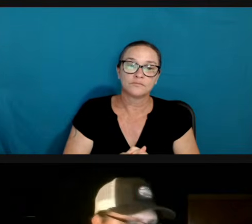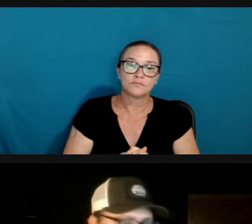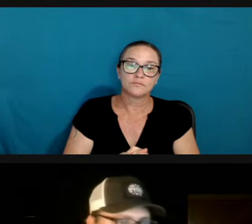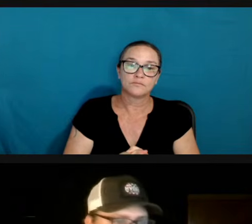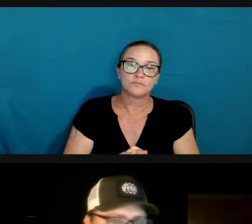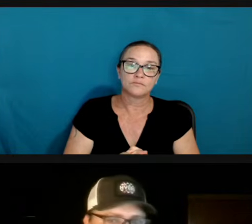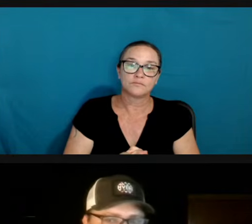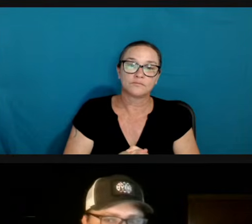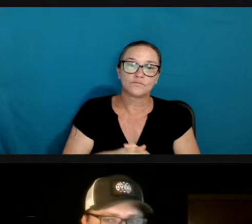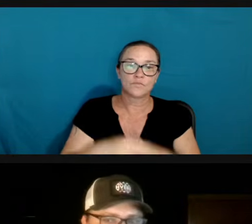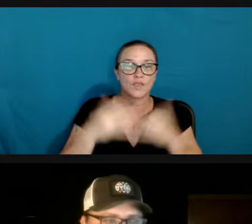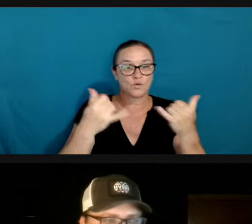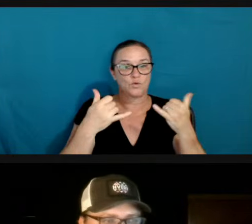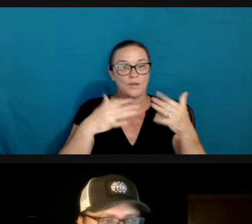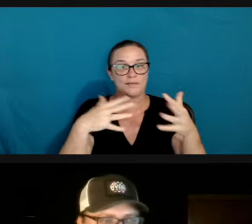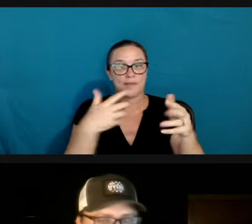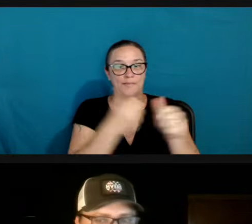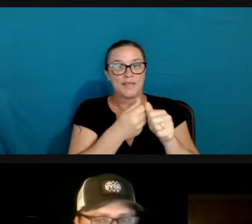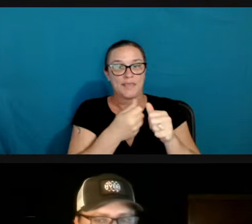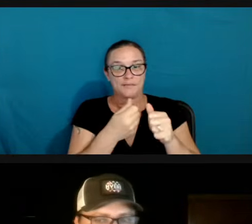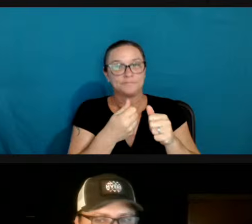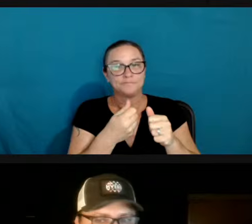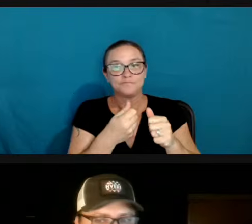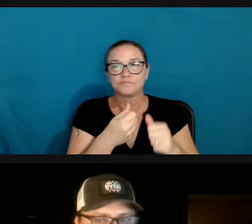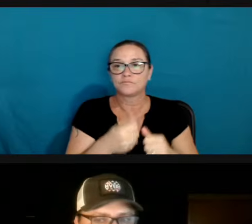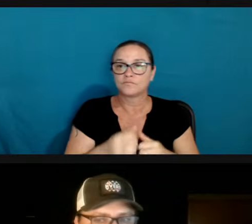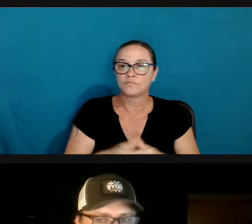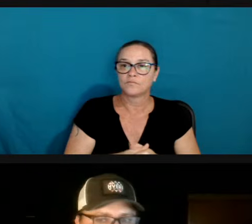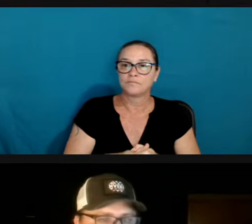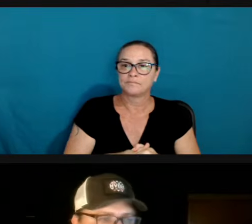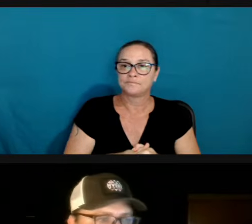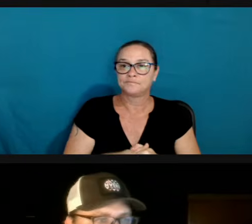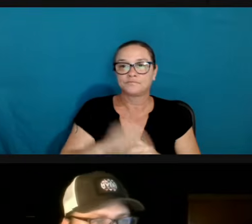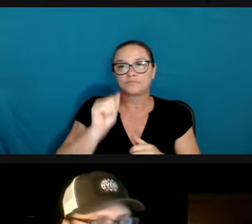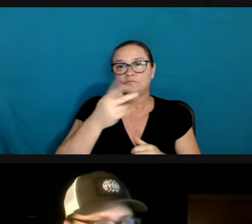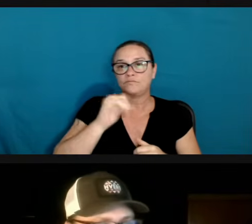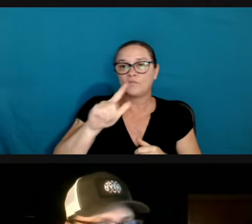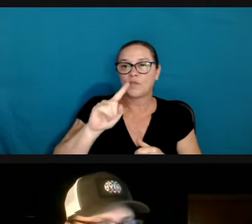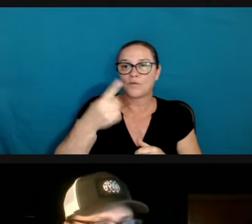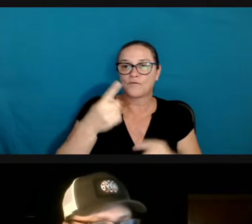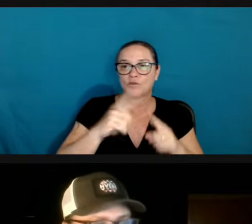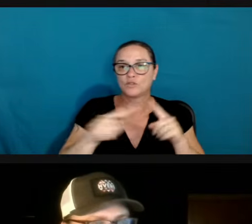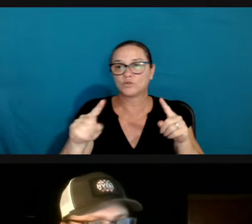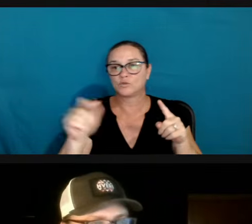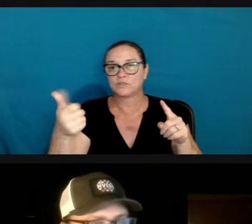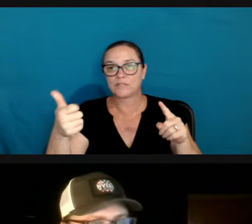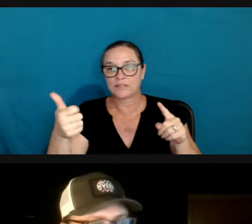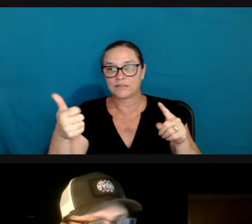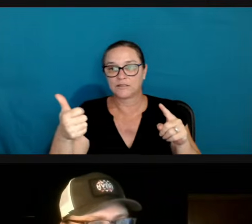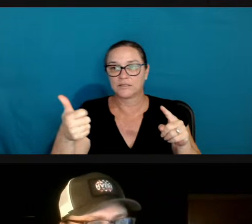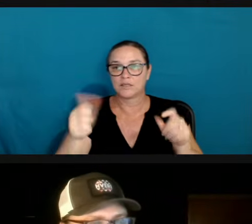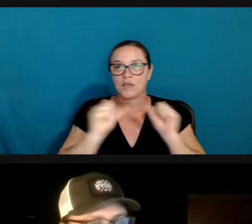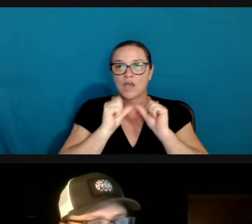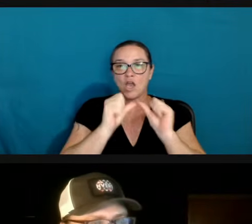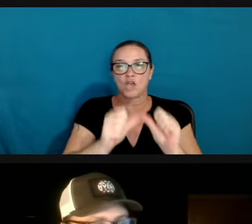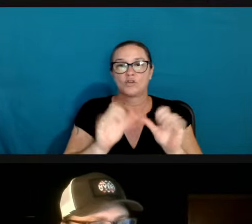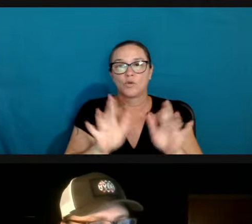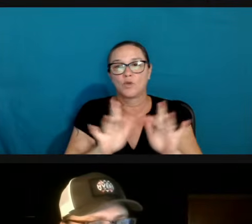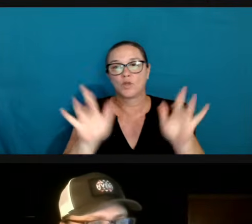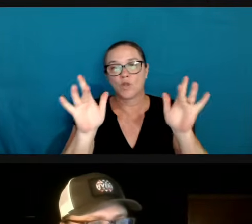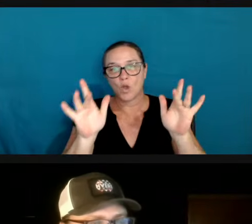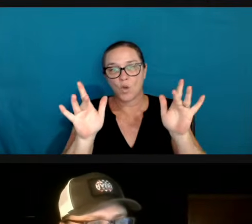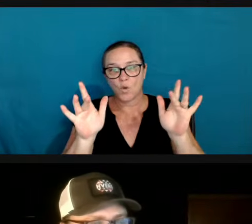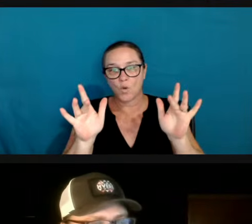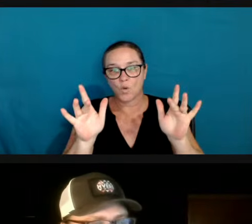And today's update finally, which puts us here, April 1st, April 10th, ongoing glow, primarily